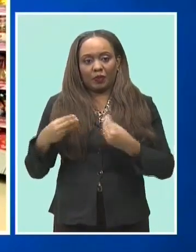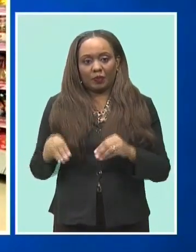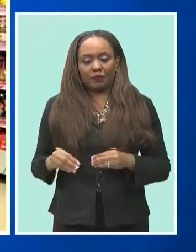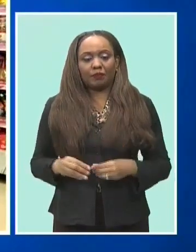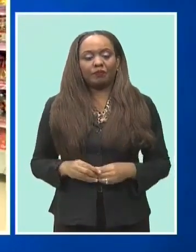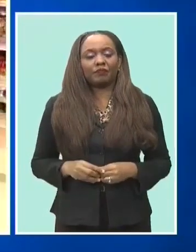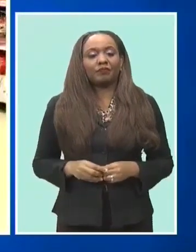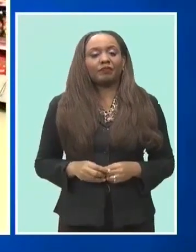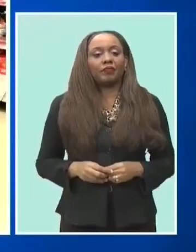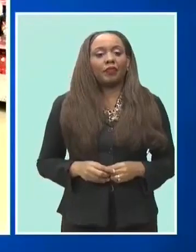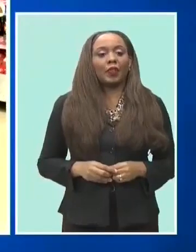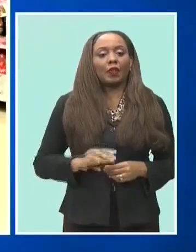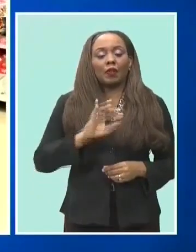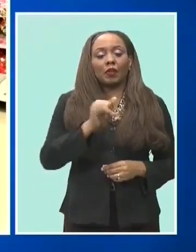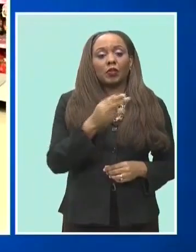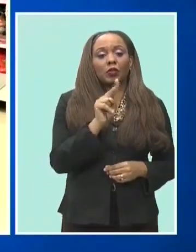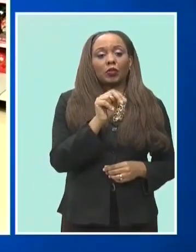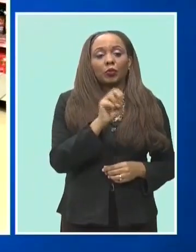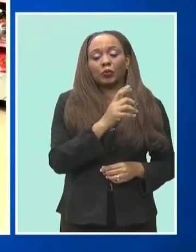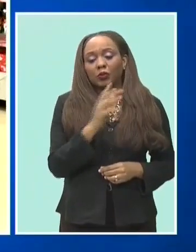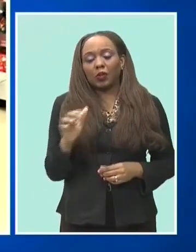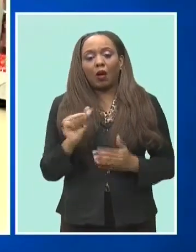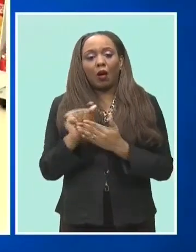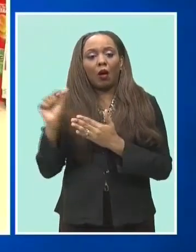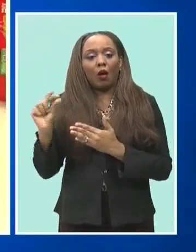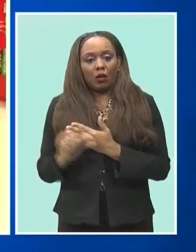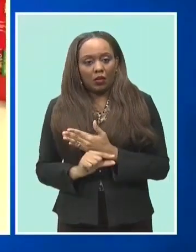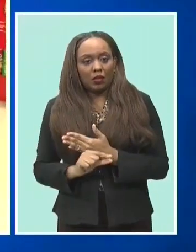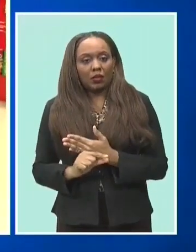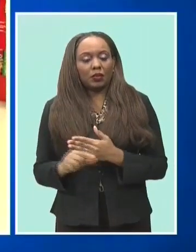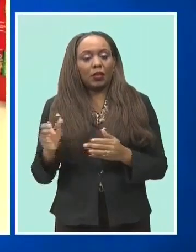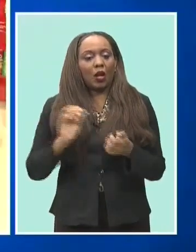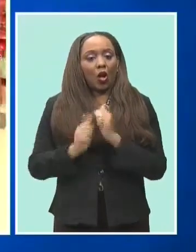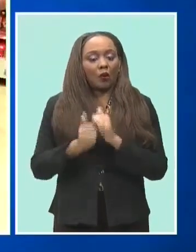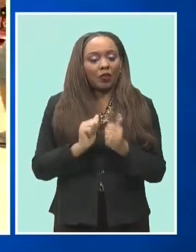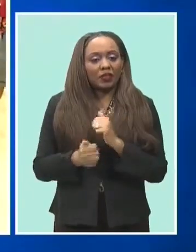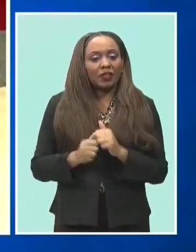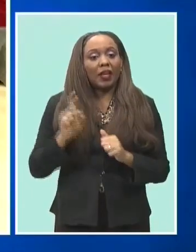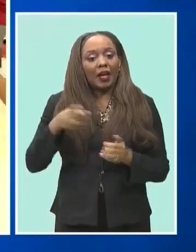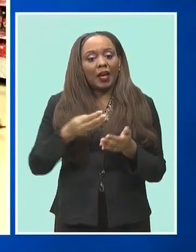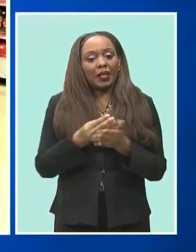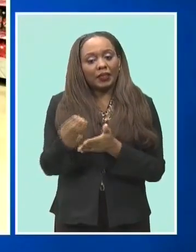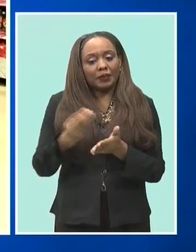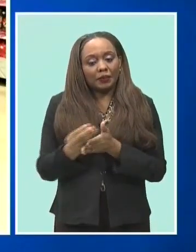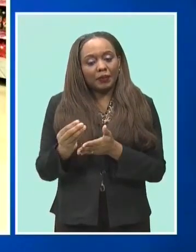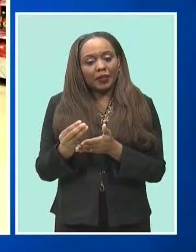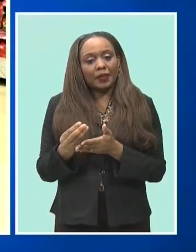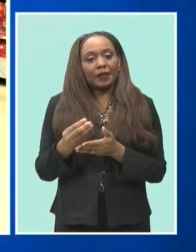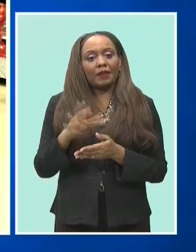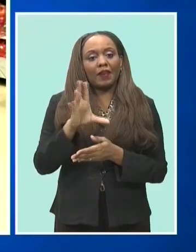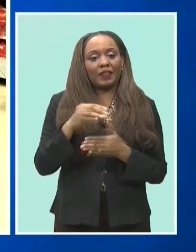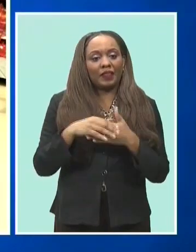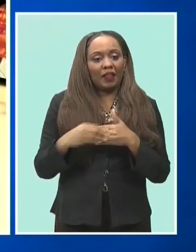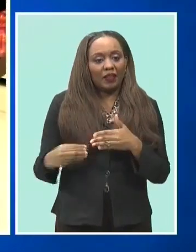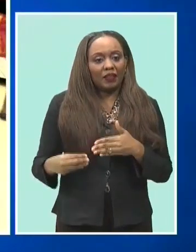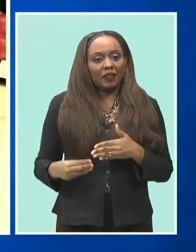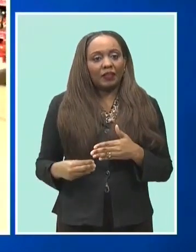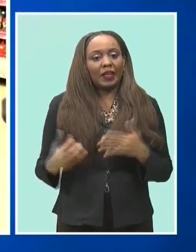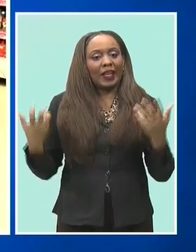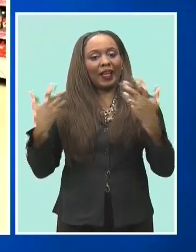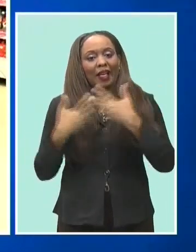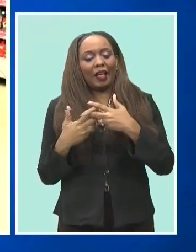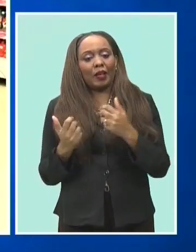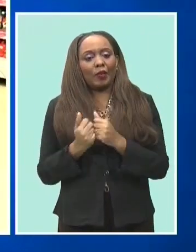and customers were required to spend $50 for a chance to win. He says the competition, which involved a partnership with Yankee